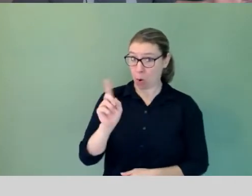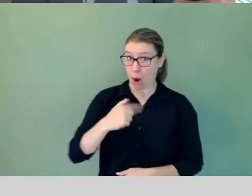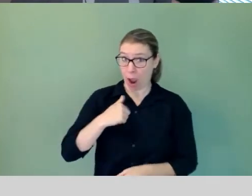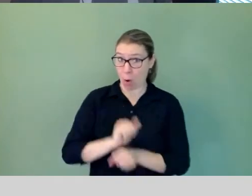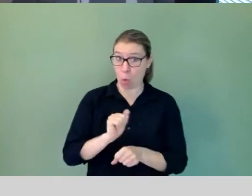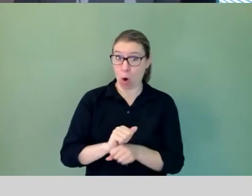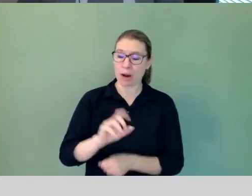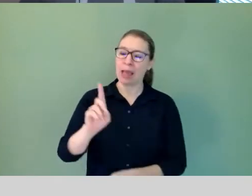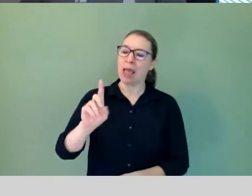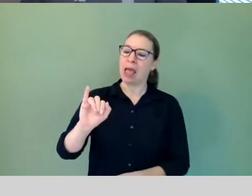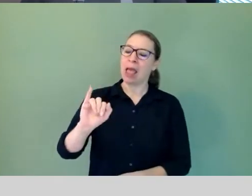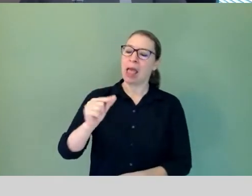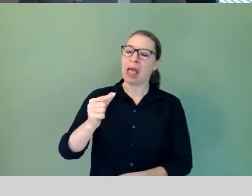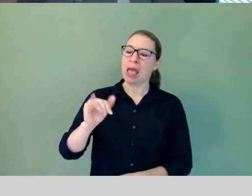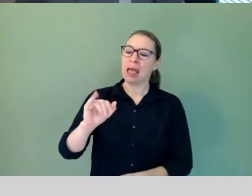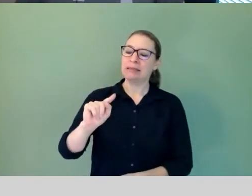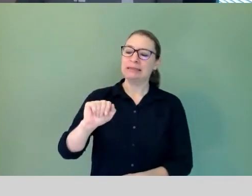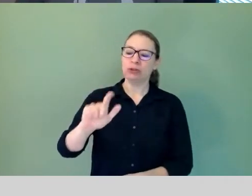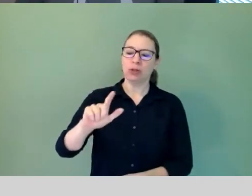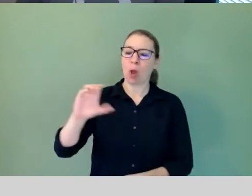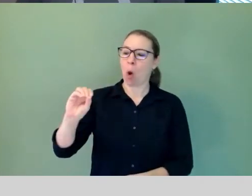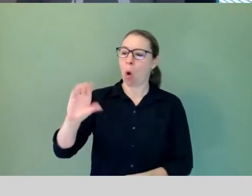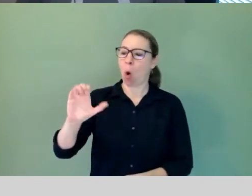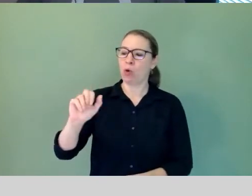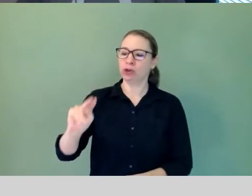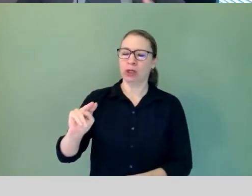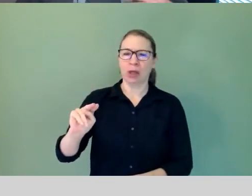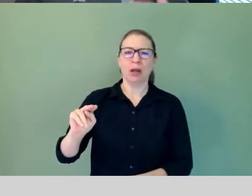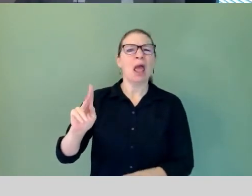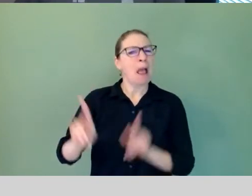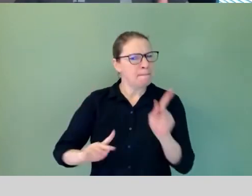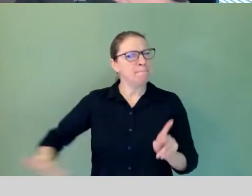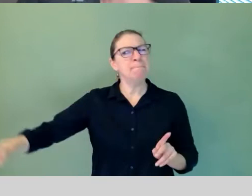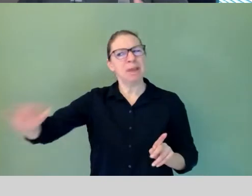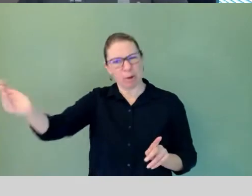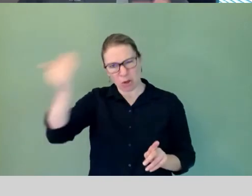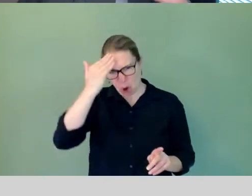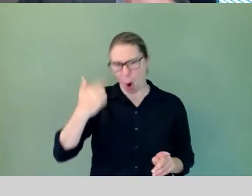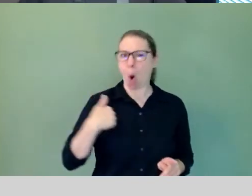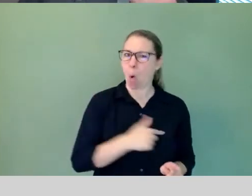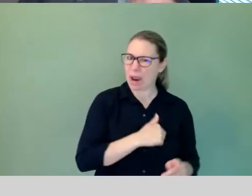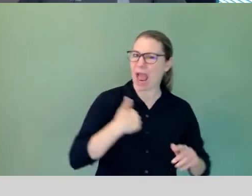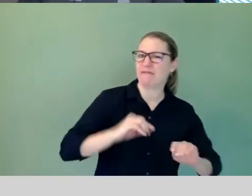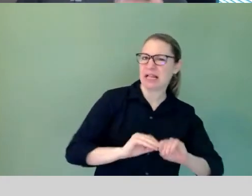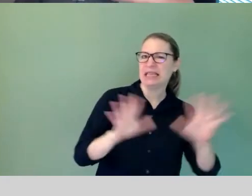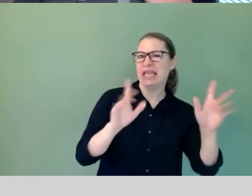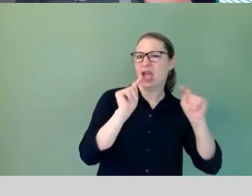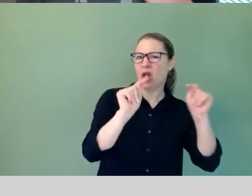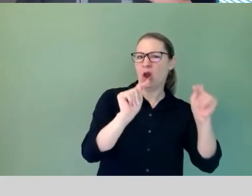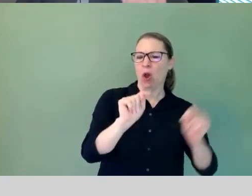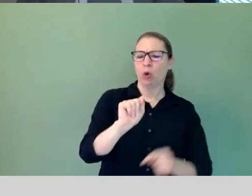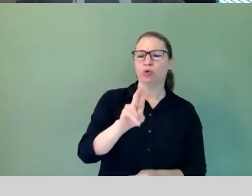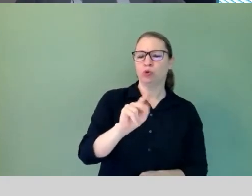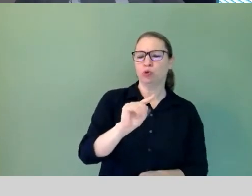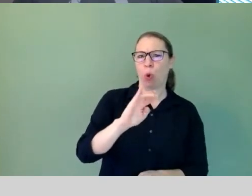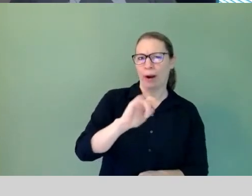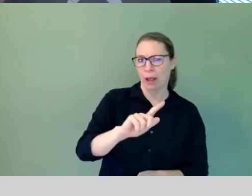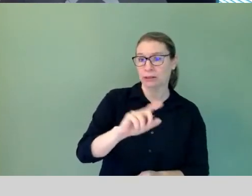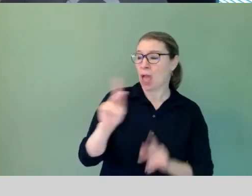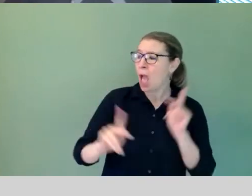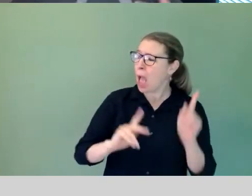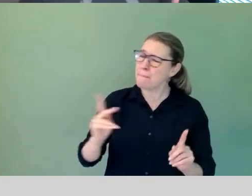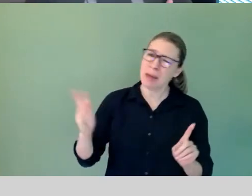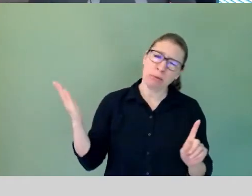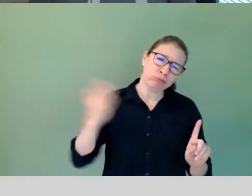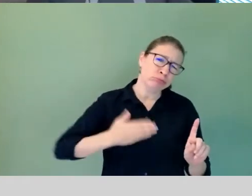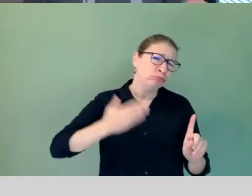very well known in the open source space for the community tutorials that we put out. People come back to us time and time again. Even before I worked there, I would go